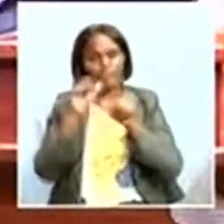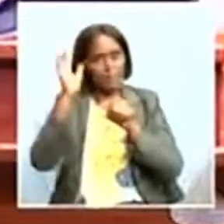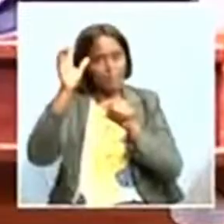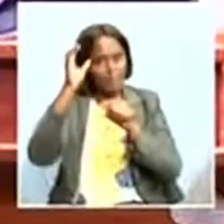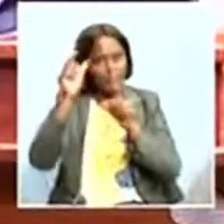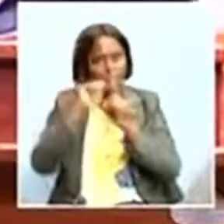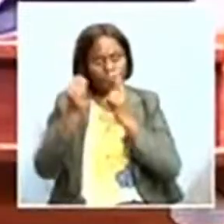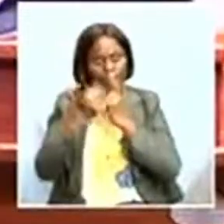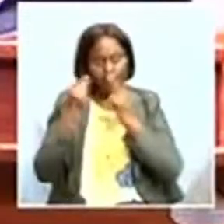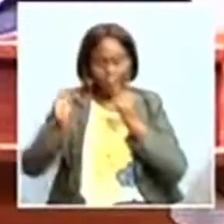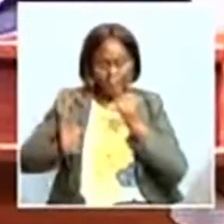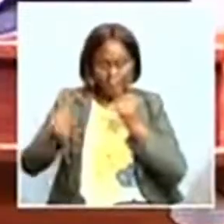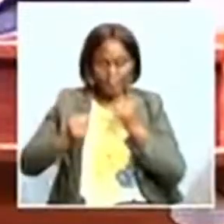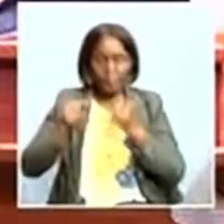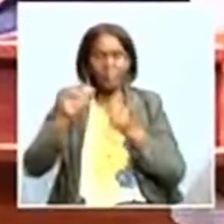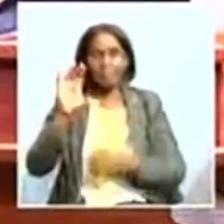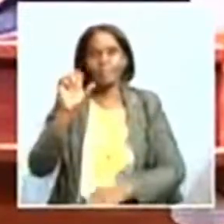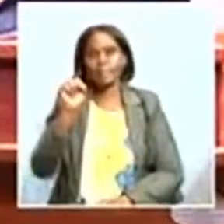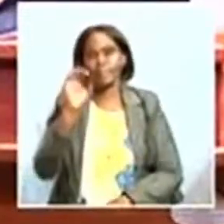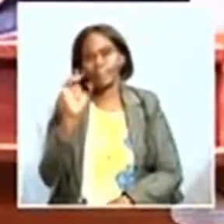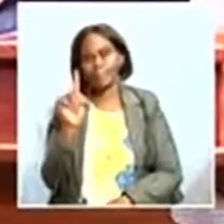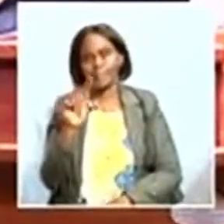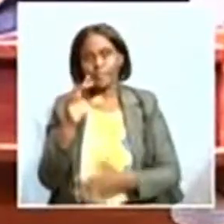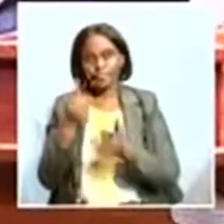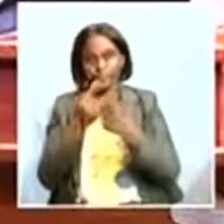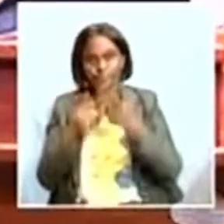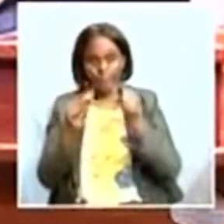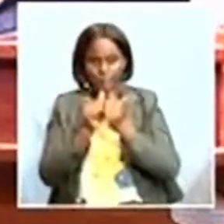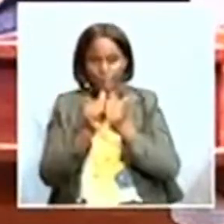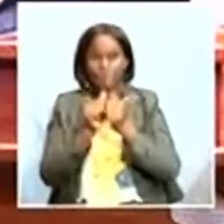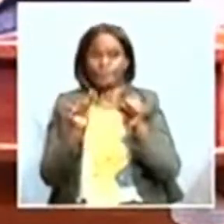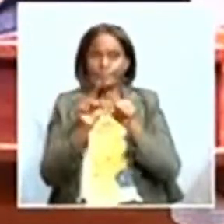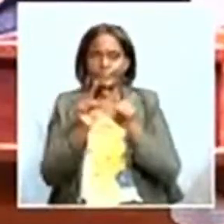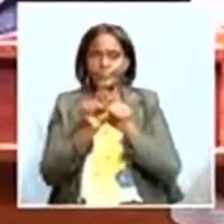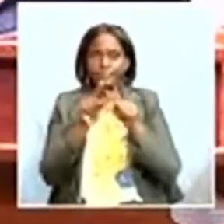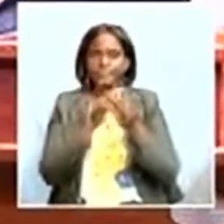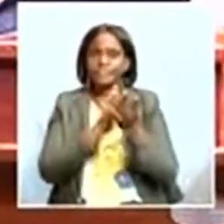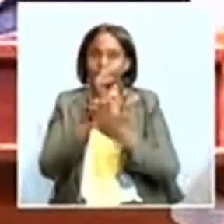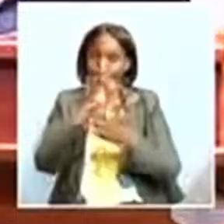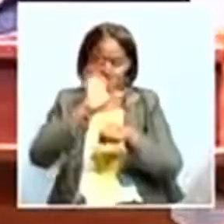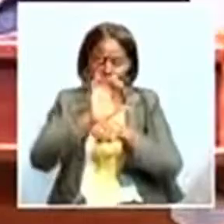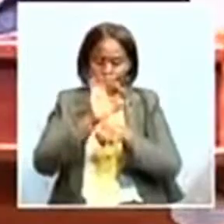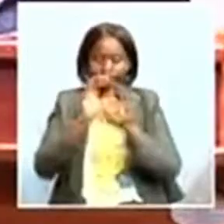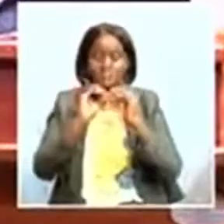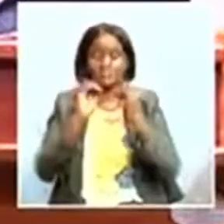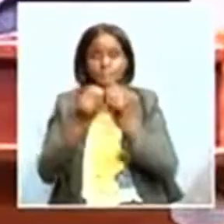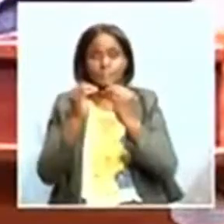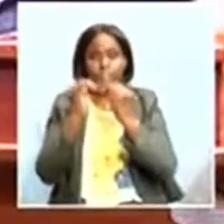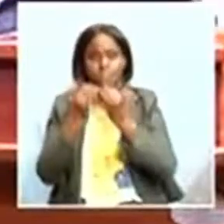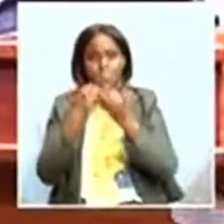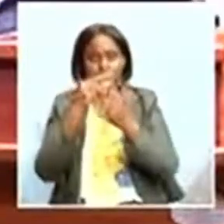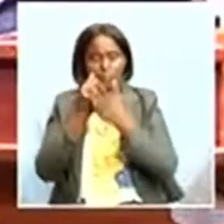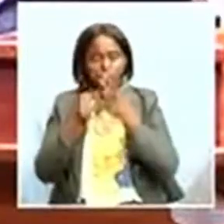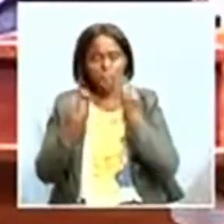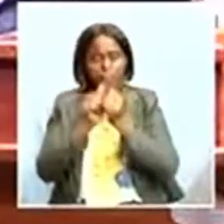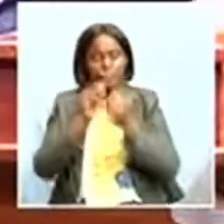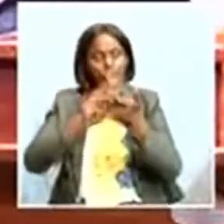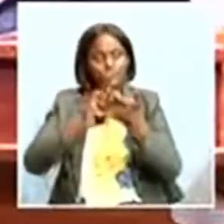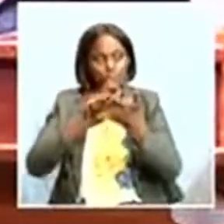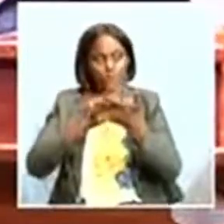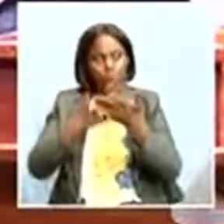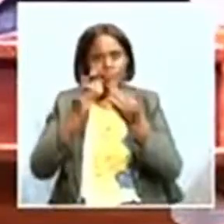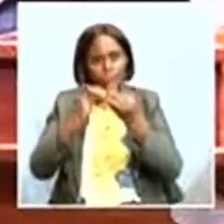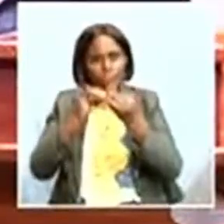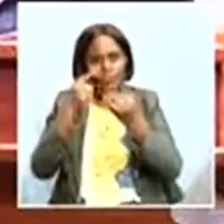traditional leaders, civil society organizations, and faith-based organizations, as well as witnesses